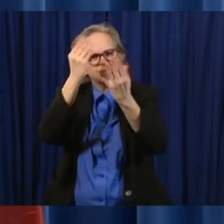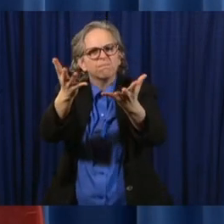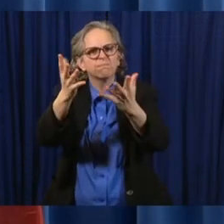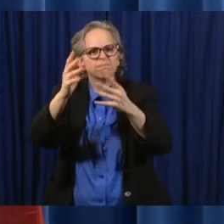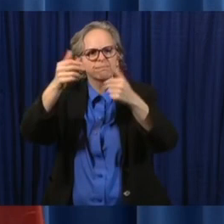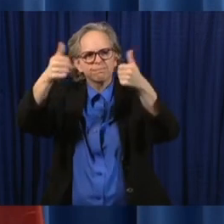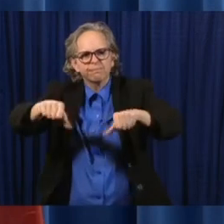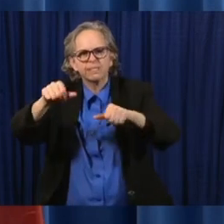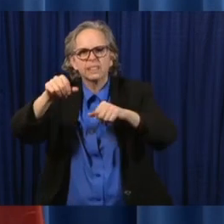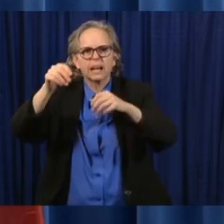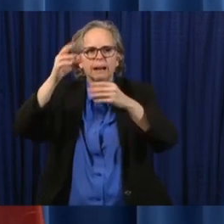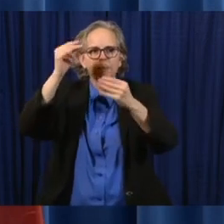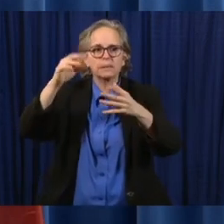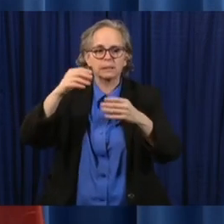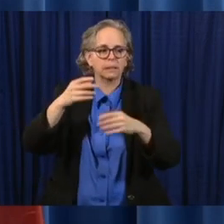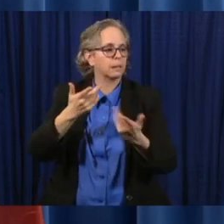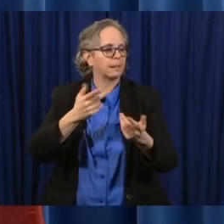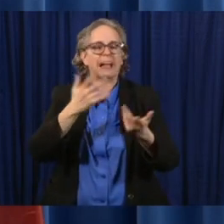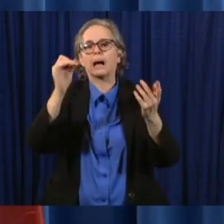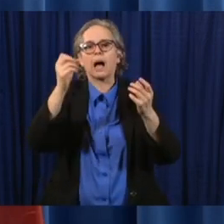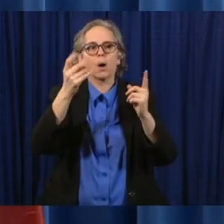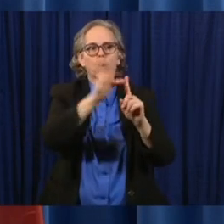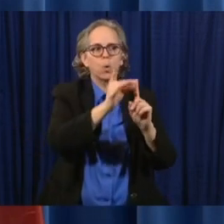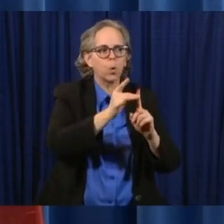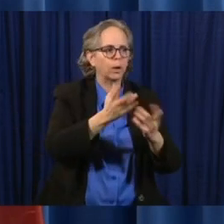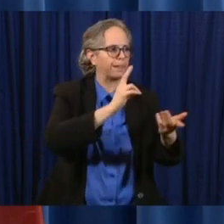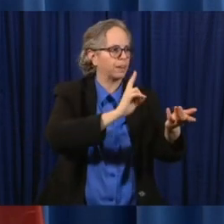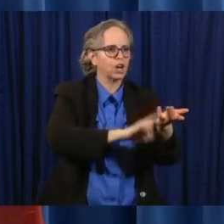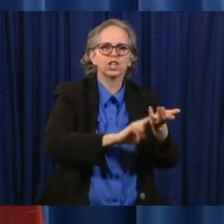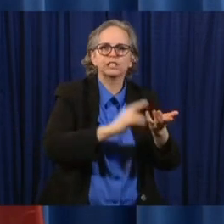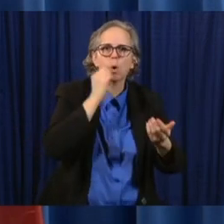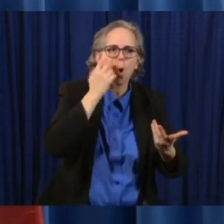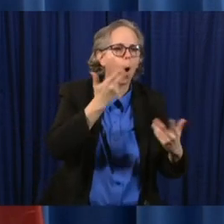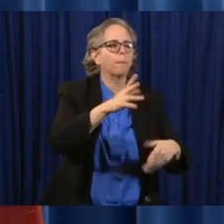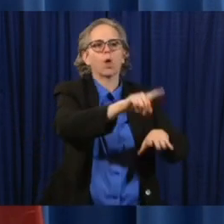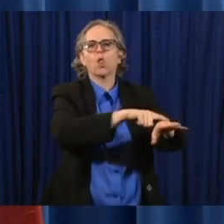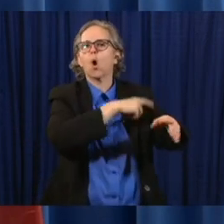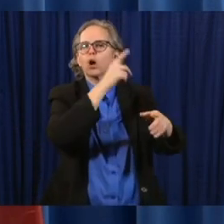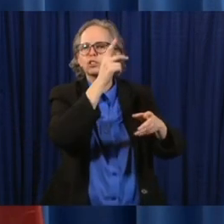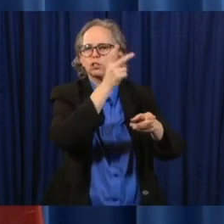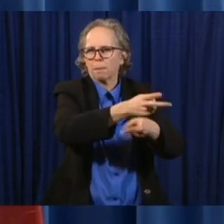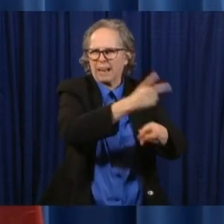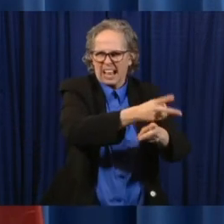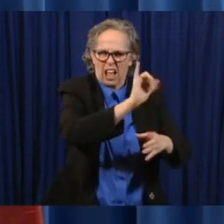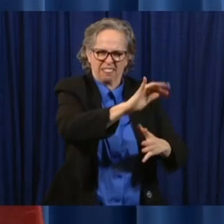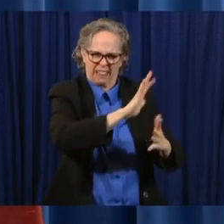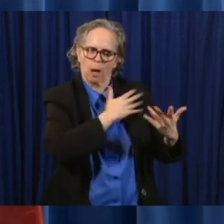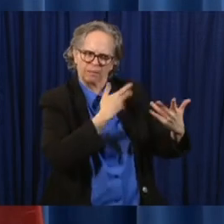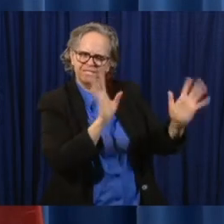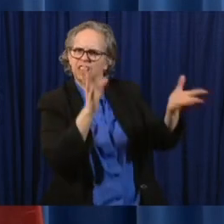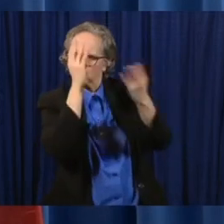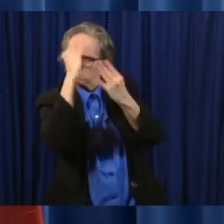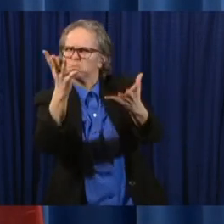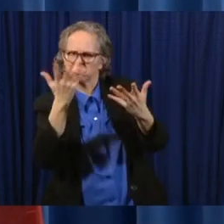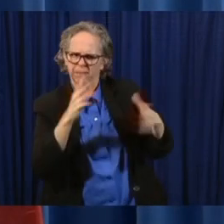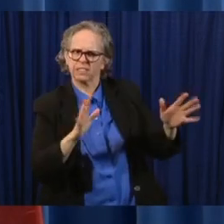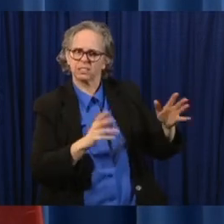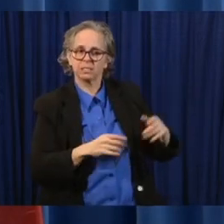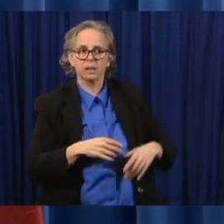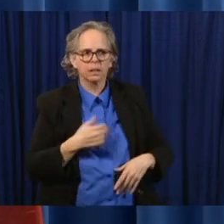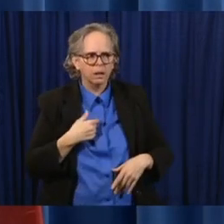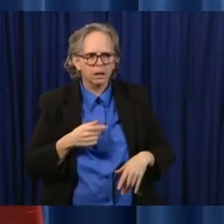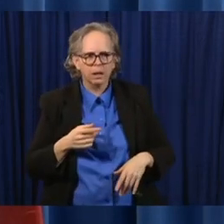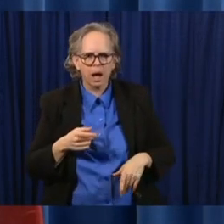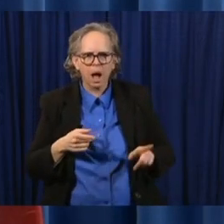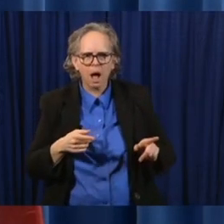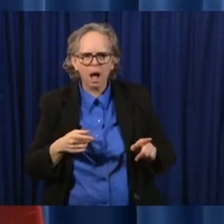homes. We found that there was inconsistent information, inconsistent